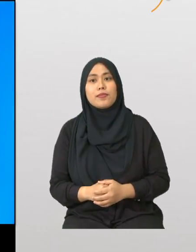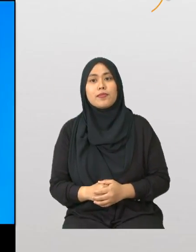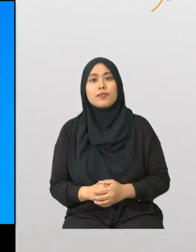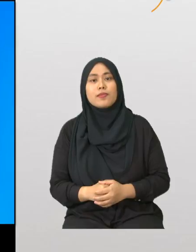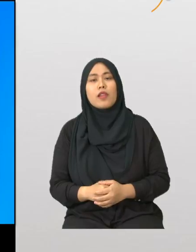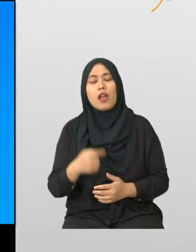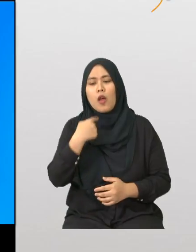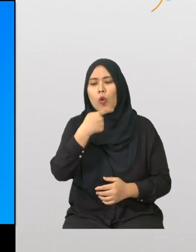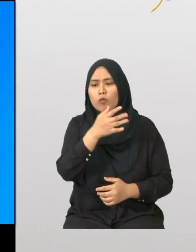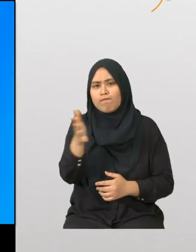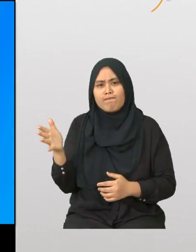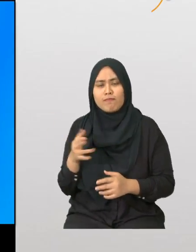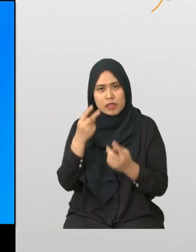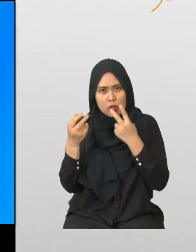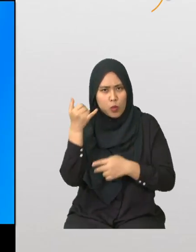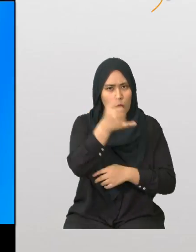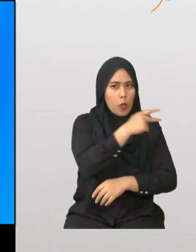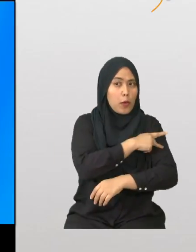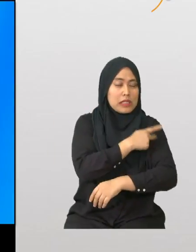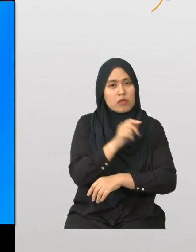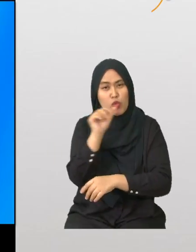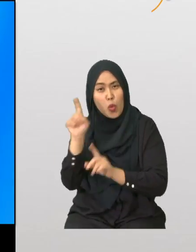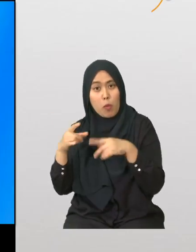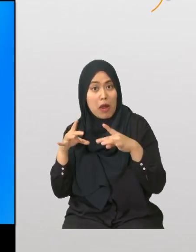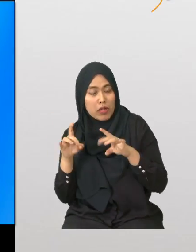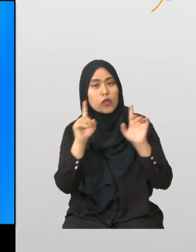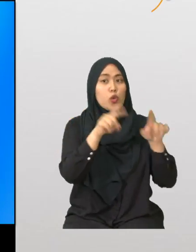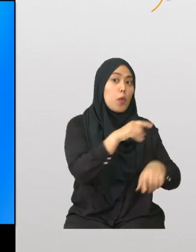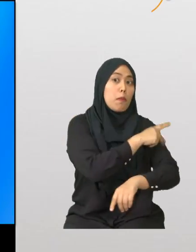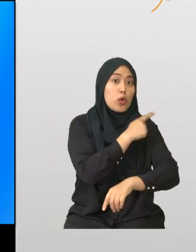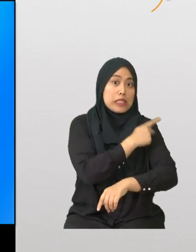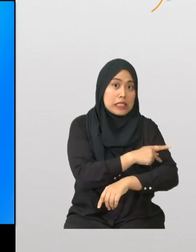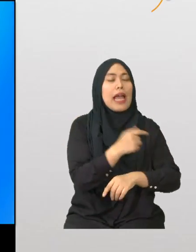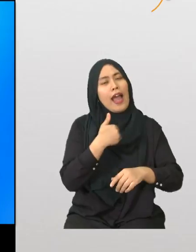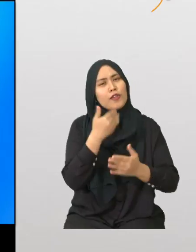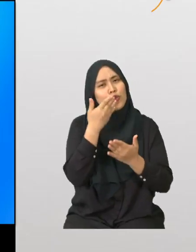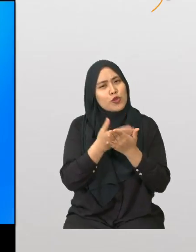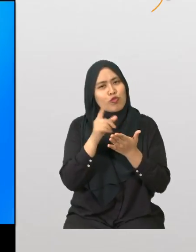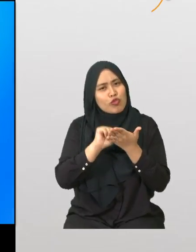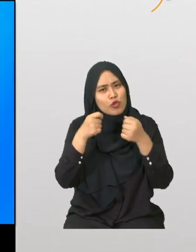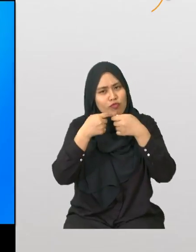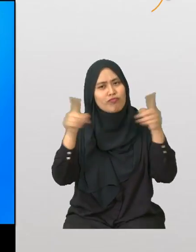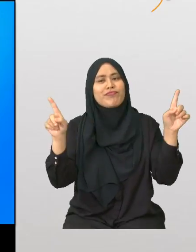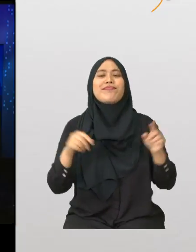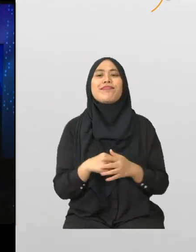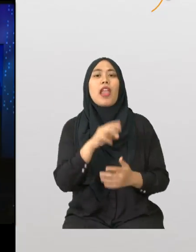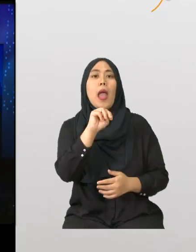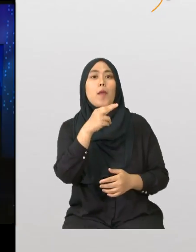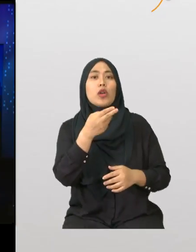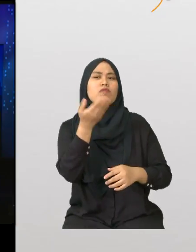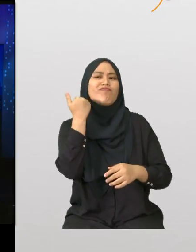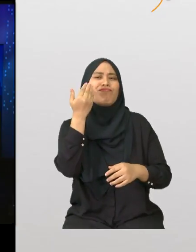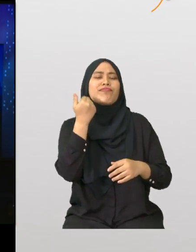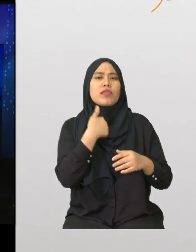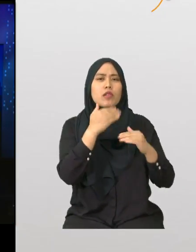For those who visit the polyclinic instead of the GP, I have good news too. MOH has been building and upgrading polyclinics